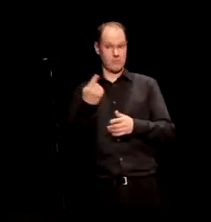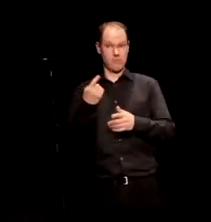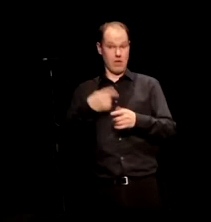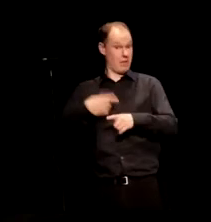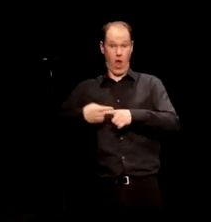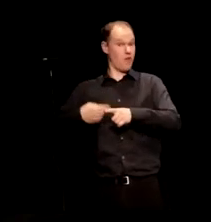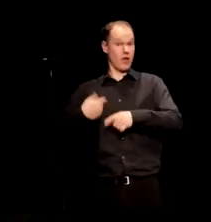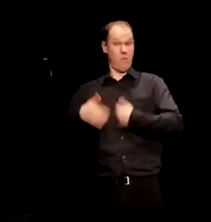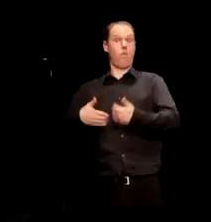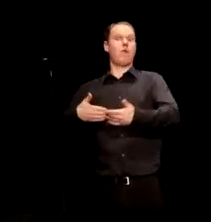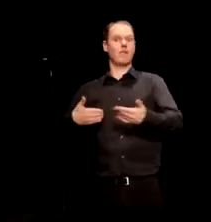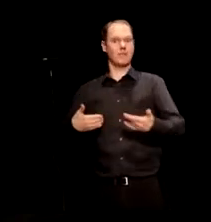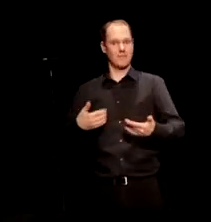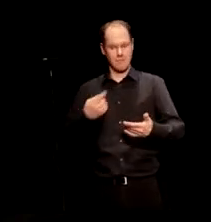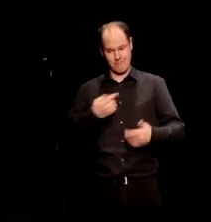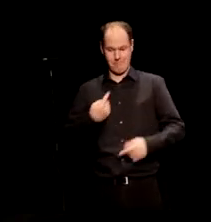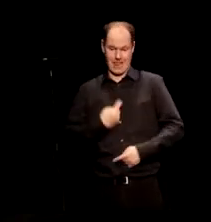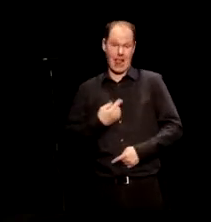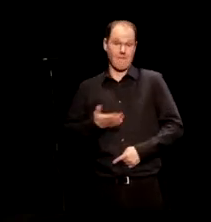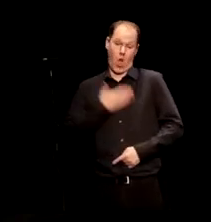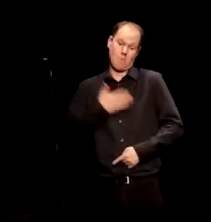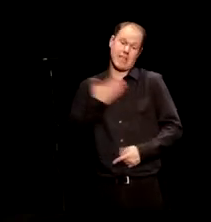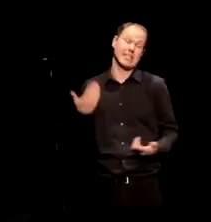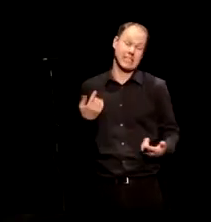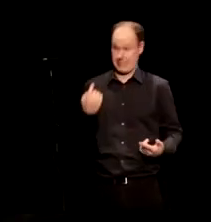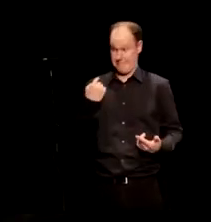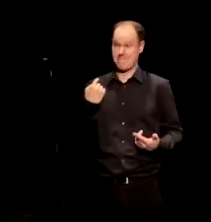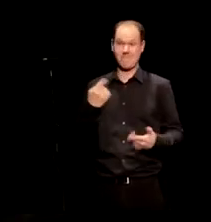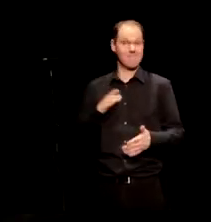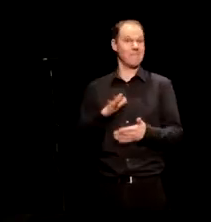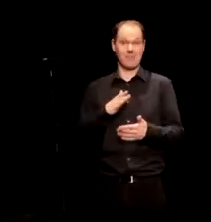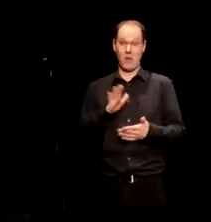frightful hurry. Because I was so upset, I was glad to get away.